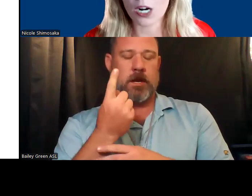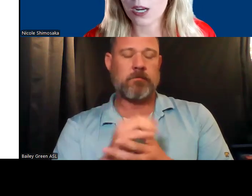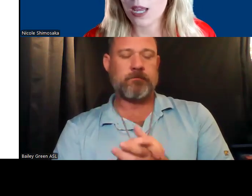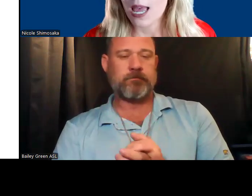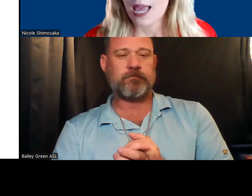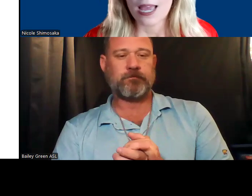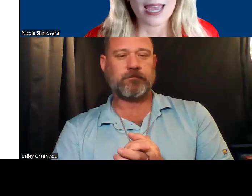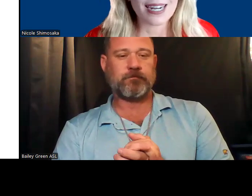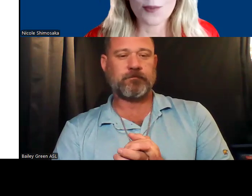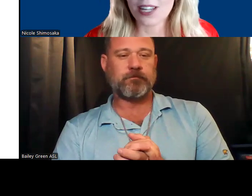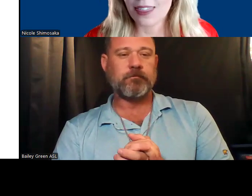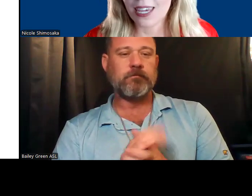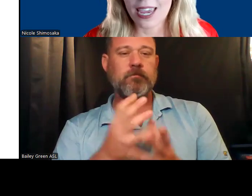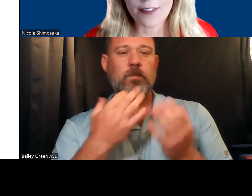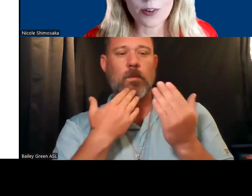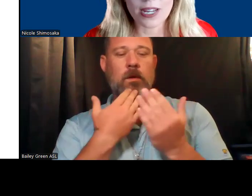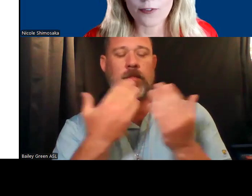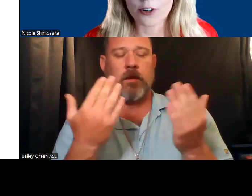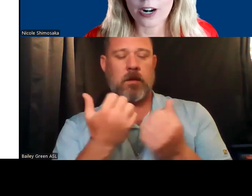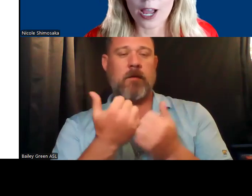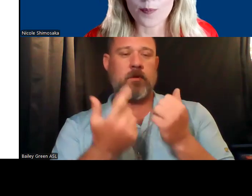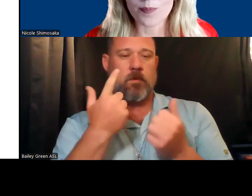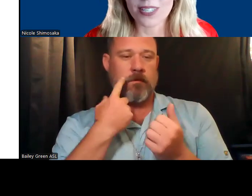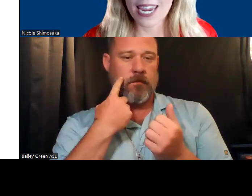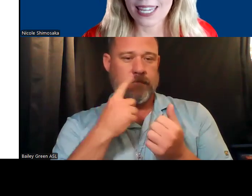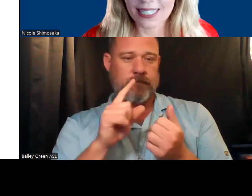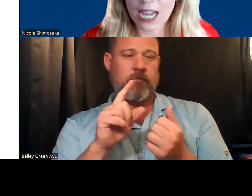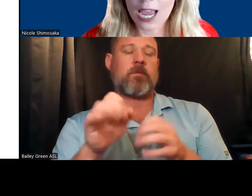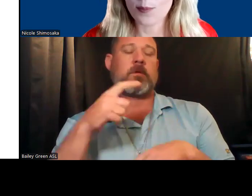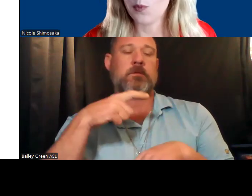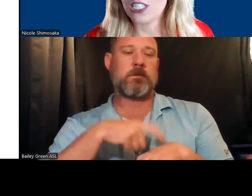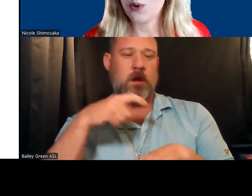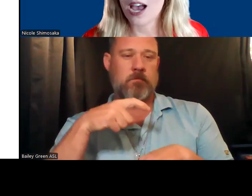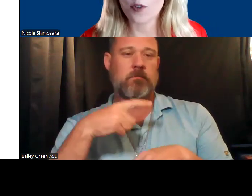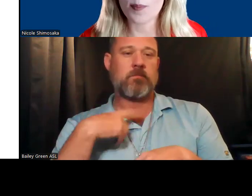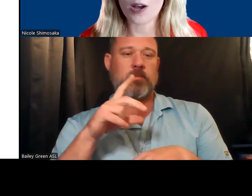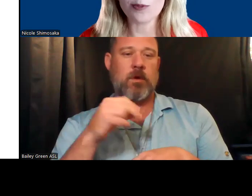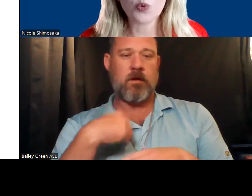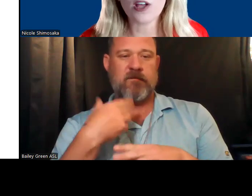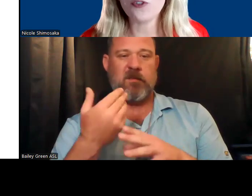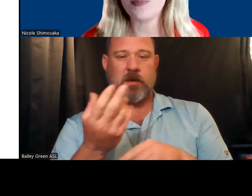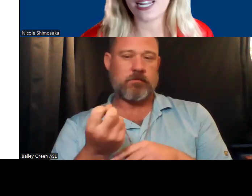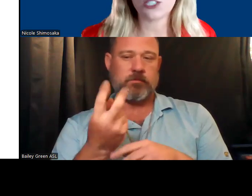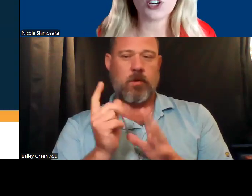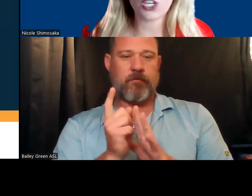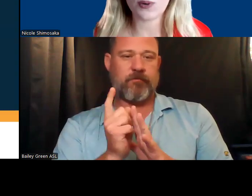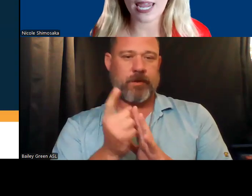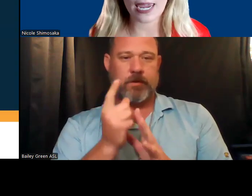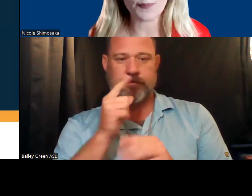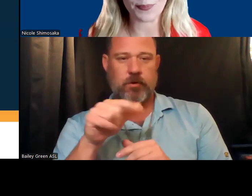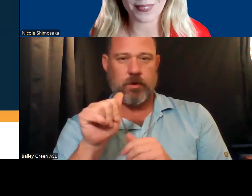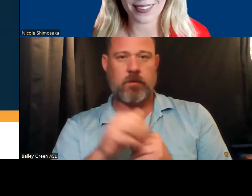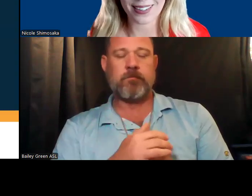work. And I want to thank everyone for taking the time. We do have about 12 minutes for